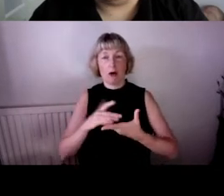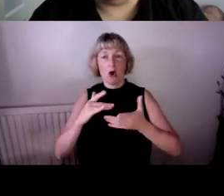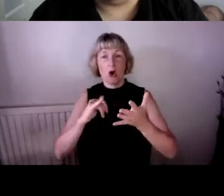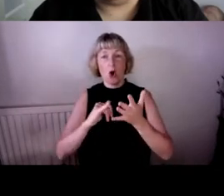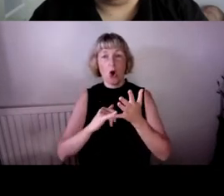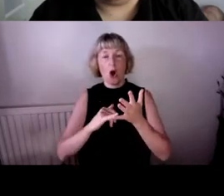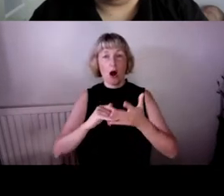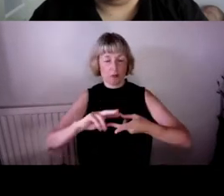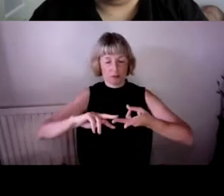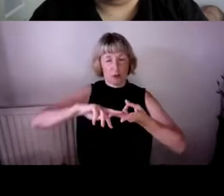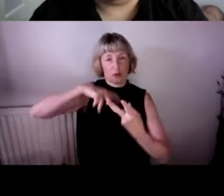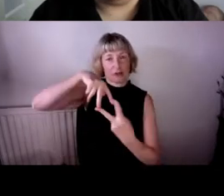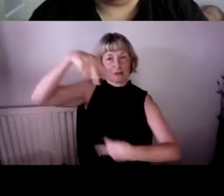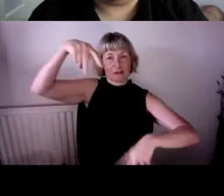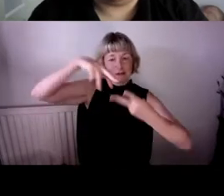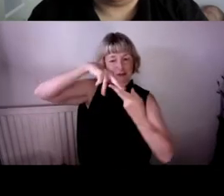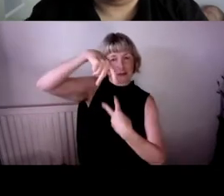They are acrobatics.